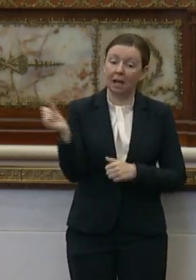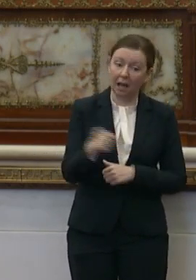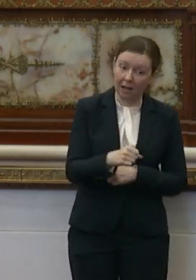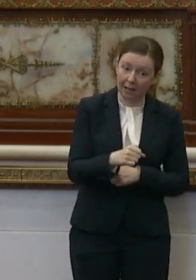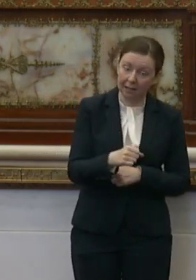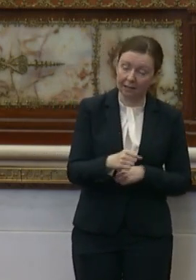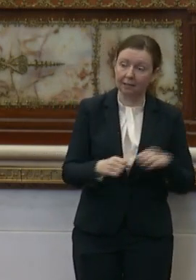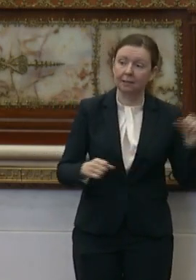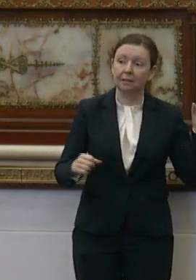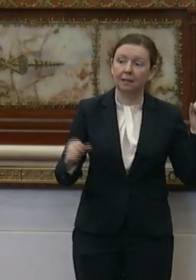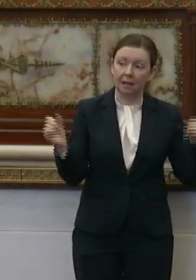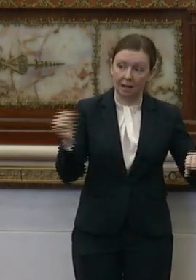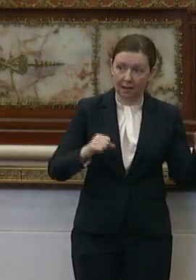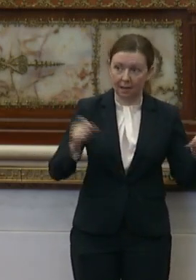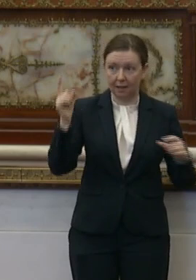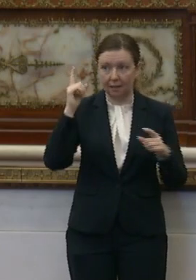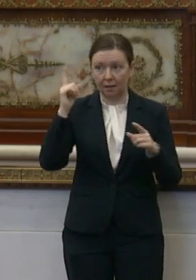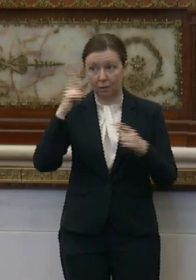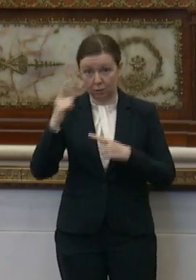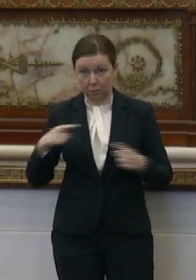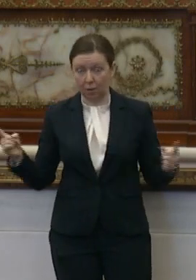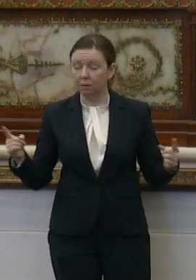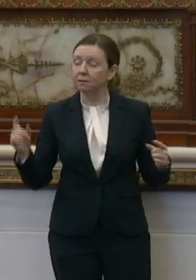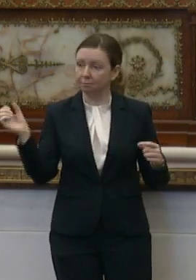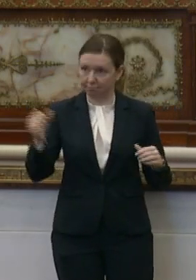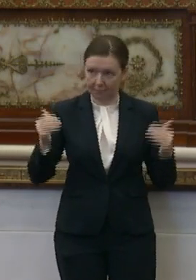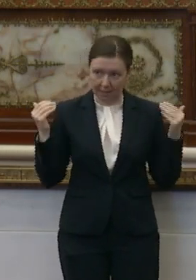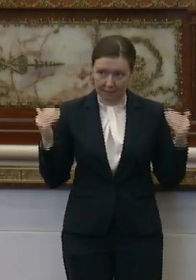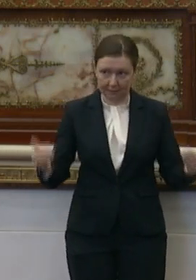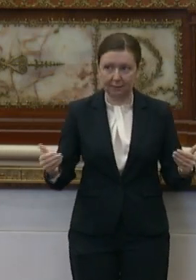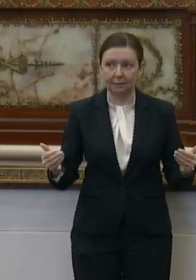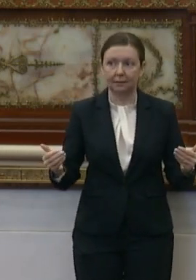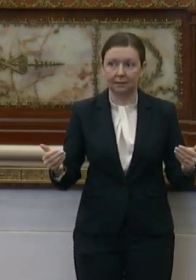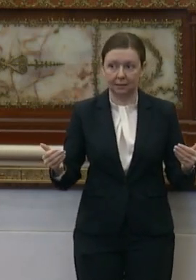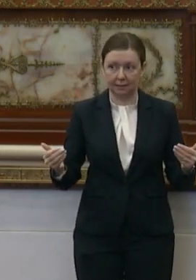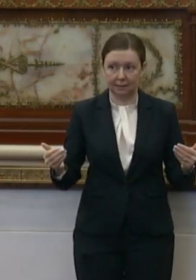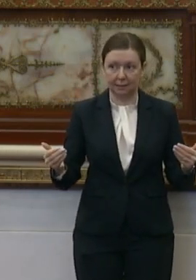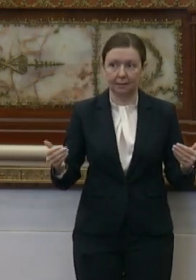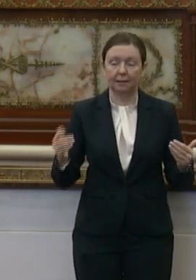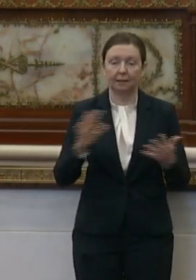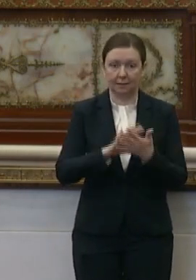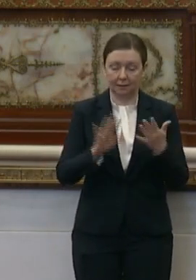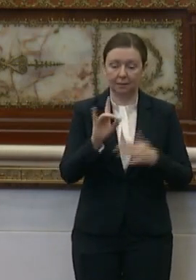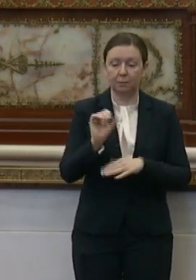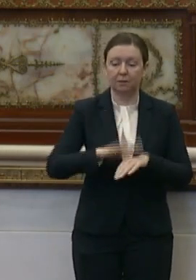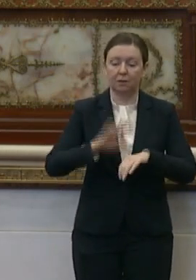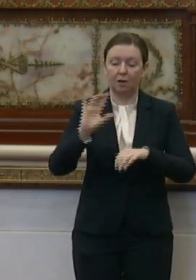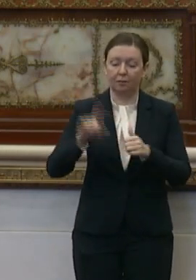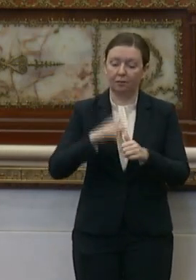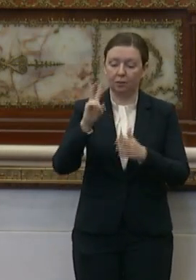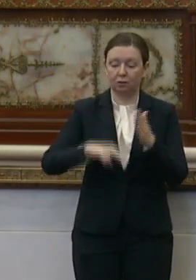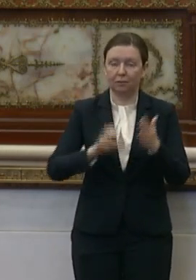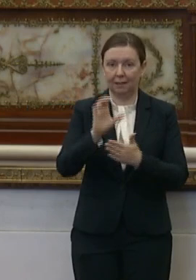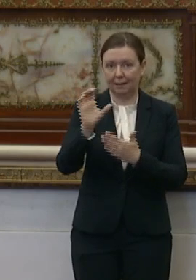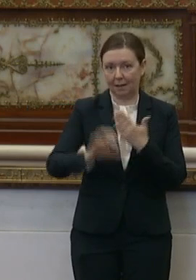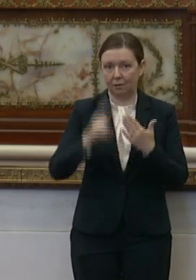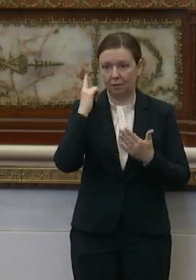by saying aye. Aye. Those opposed, aye. Aye. And these bills will be placed on our first reading